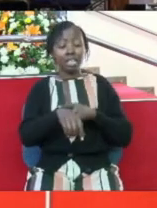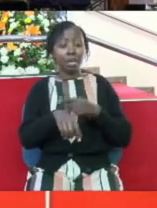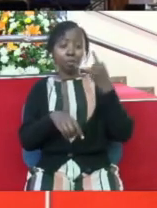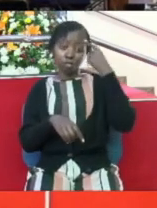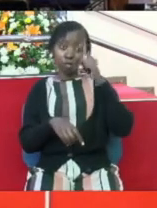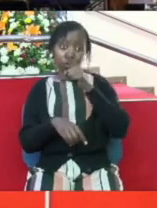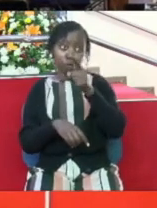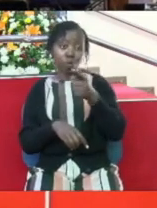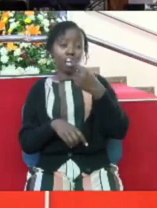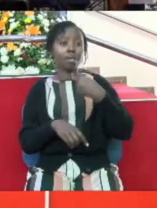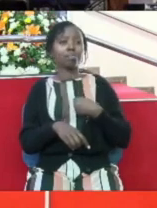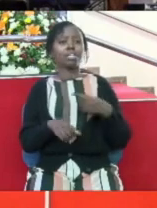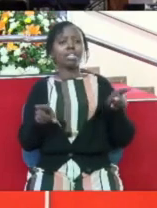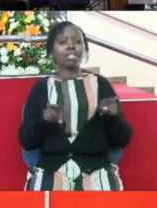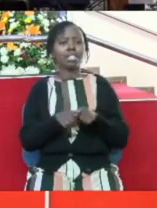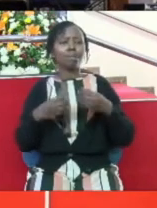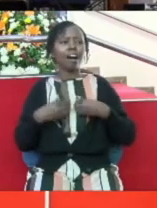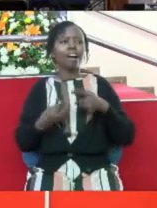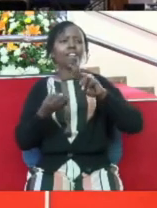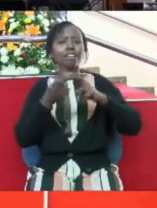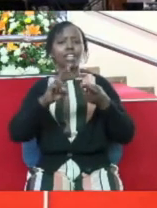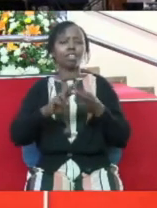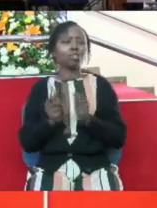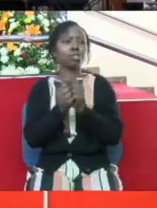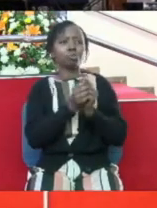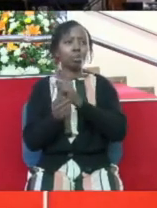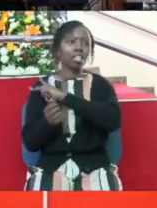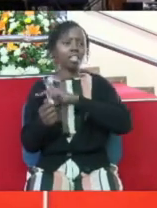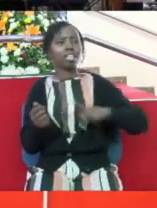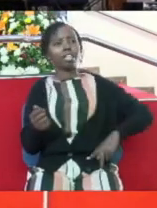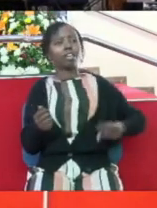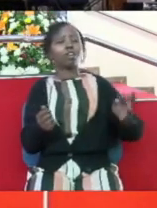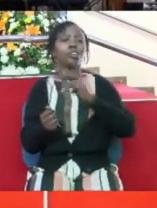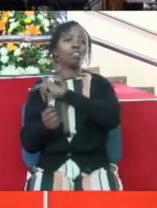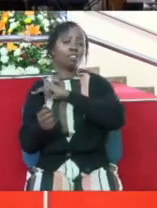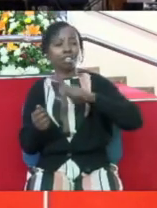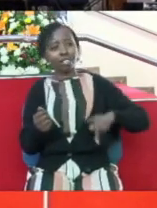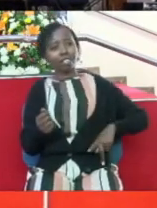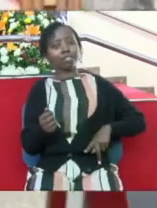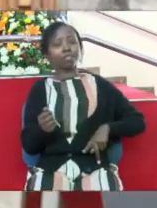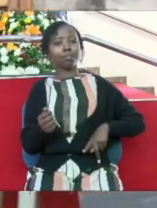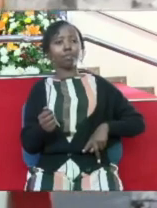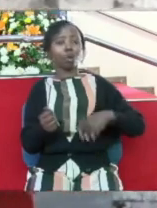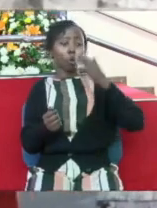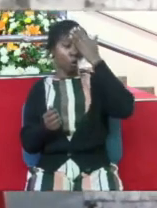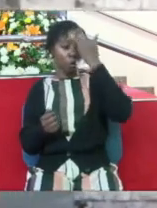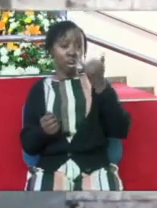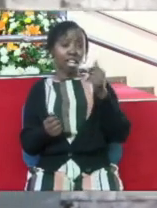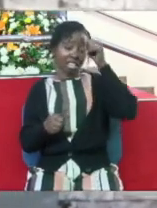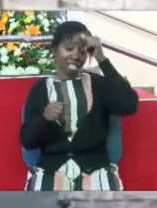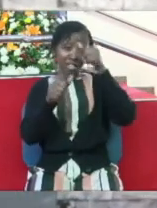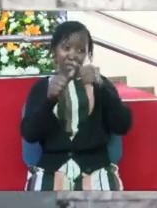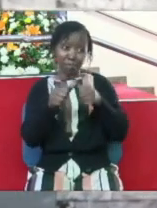to seek intimacy with the King of Kings. Lakini wakati wa mimi na wewe kutafuta uhusiano wa karibu sana na mfalme wa wafalme. Because remember, we